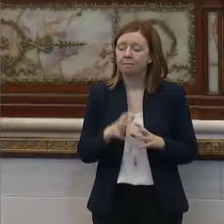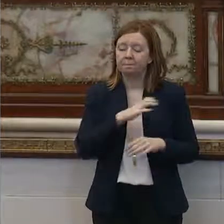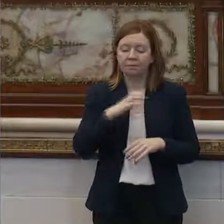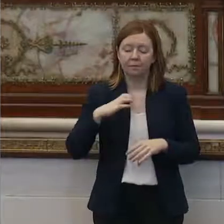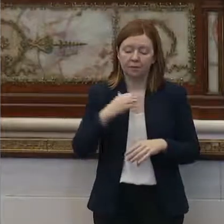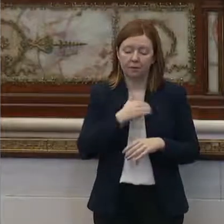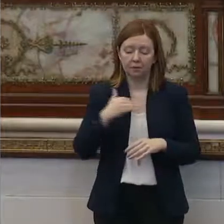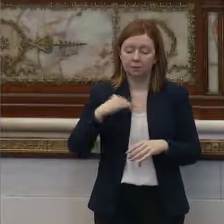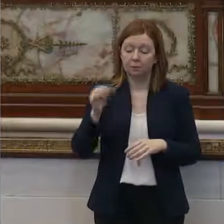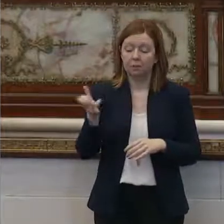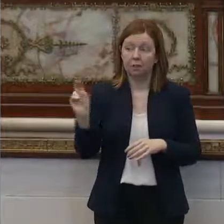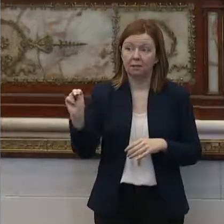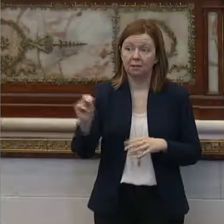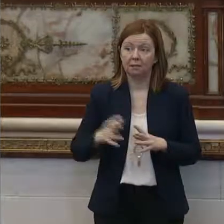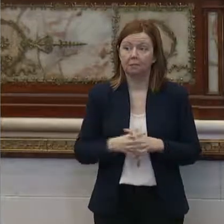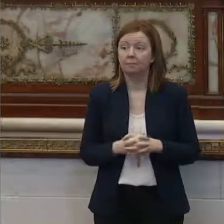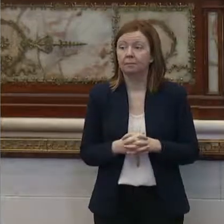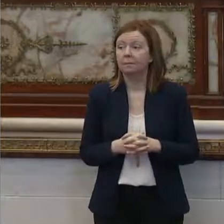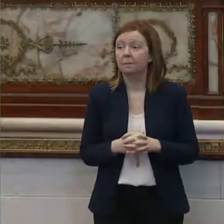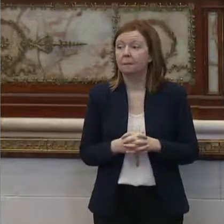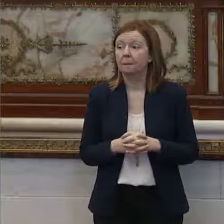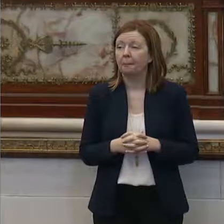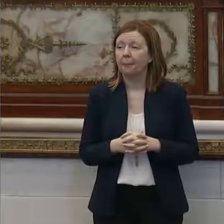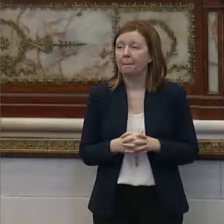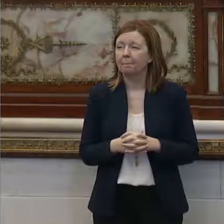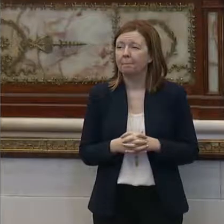Councilmember Johnson.